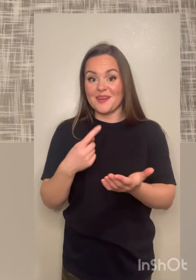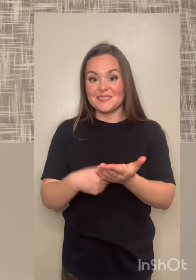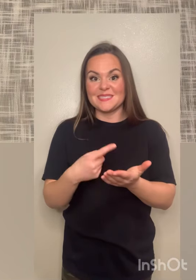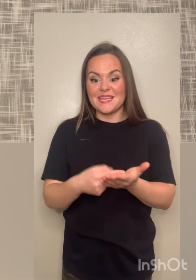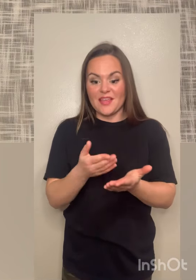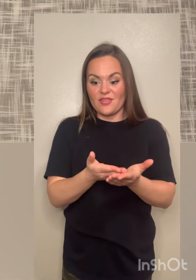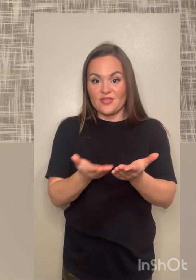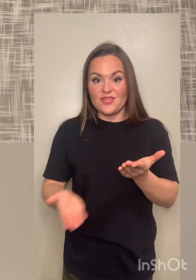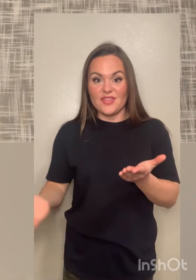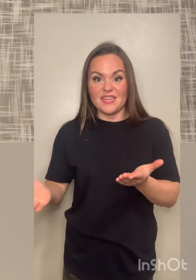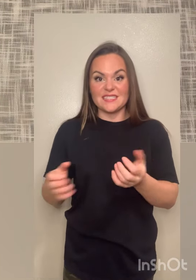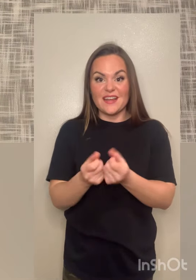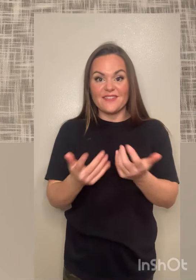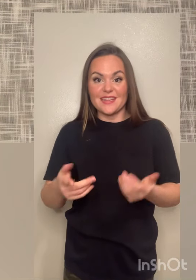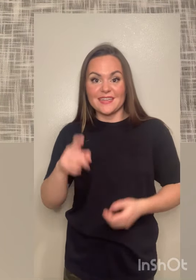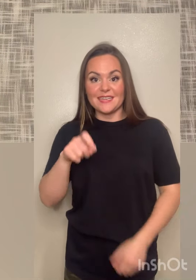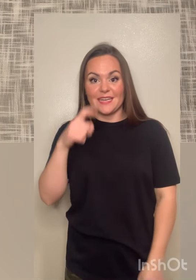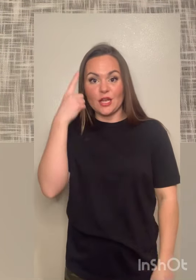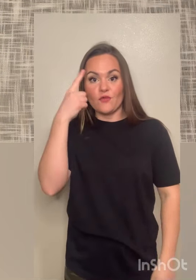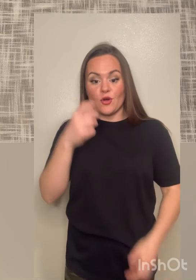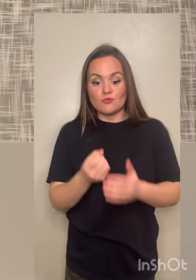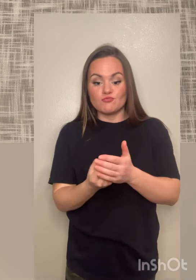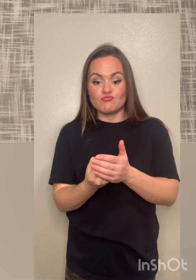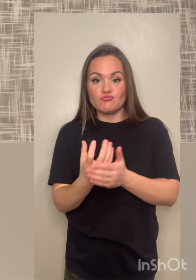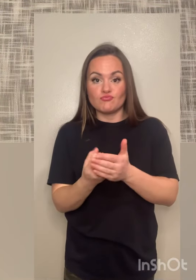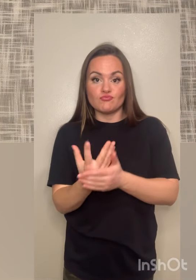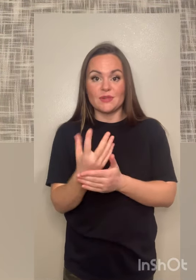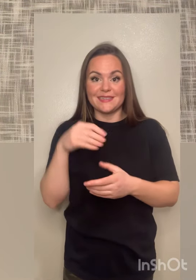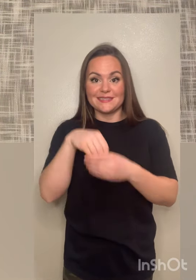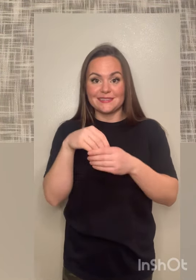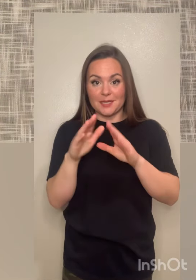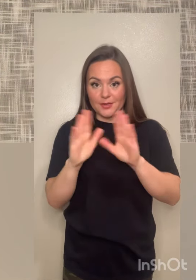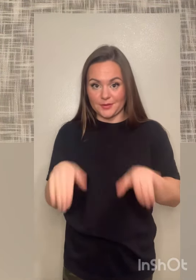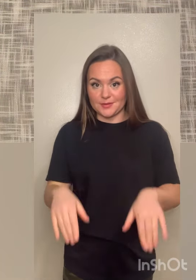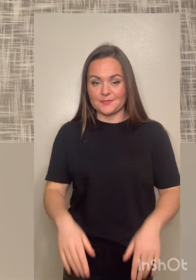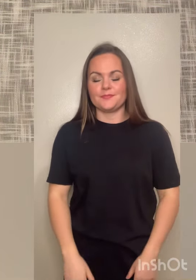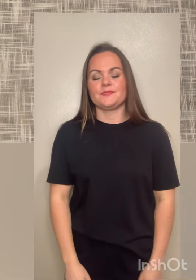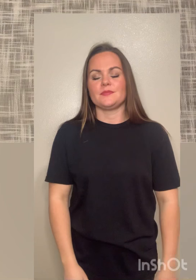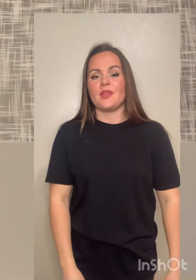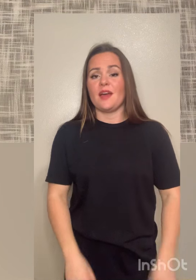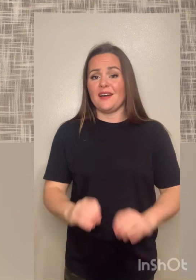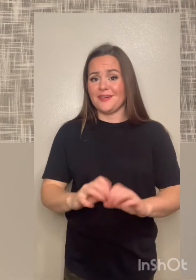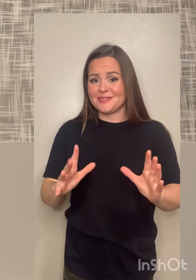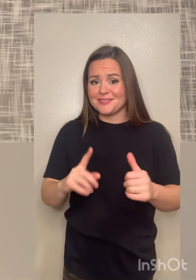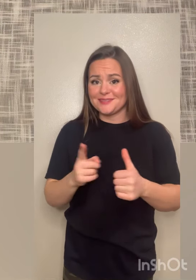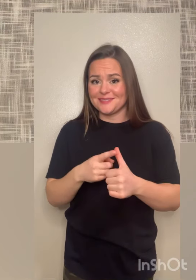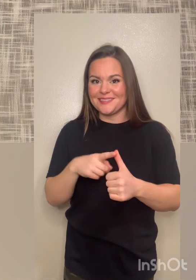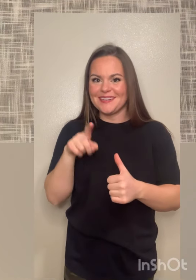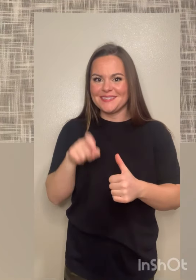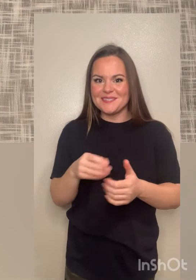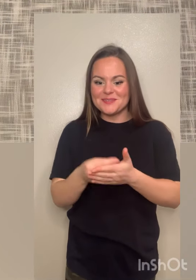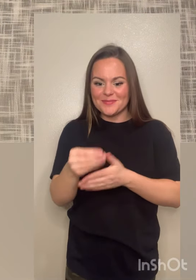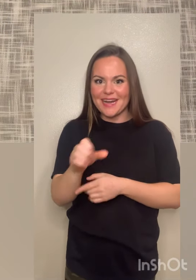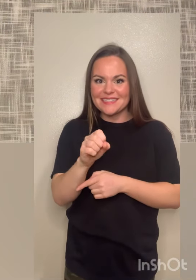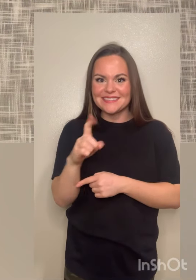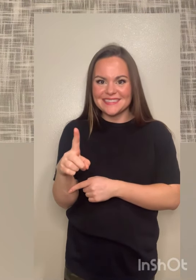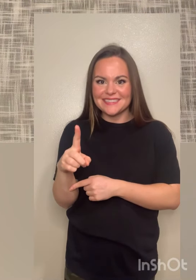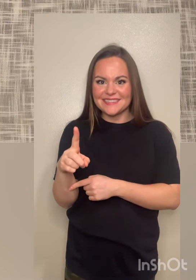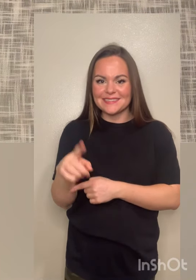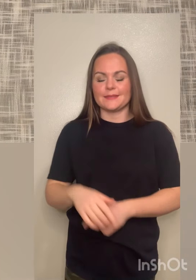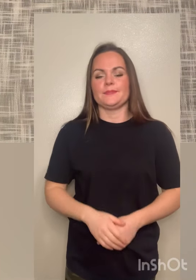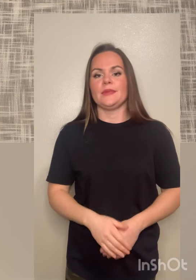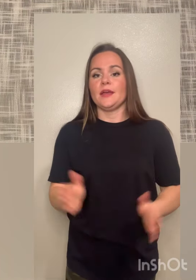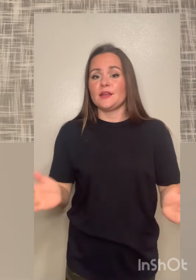Now I'm going to talk about the supplies you need for seed starting indoors. Obviously, you need to go buy the seeds you